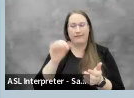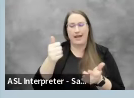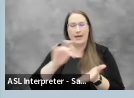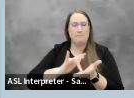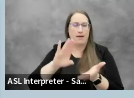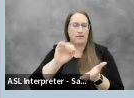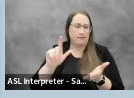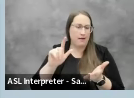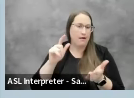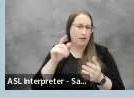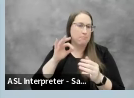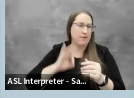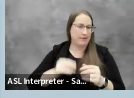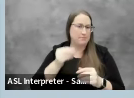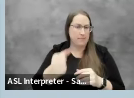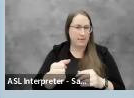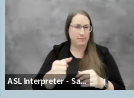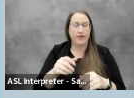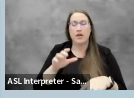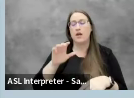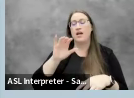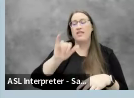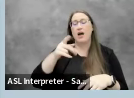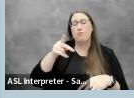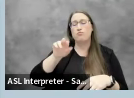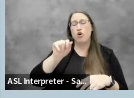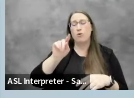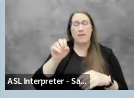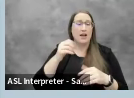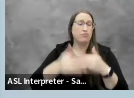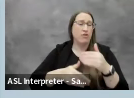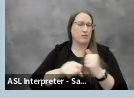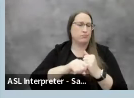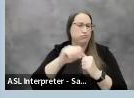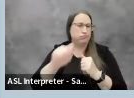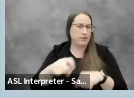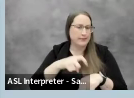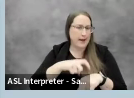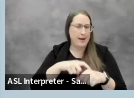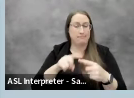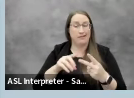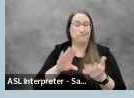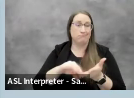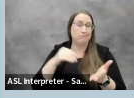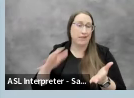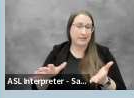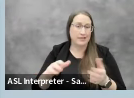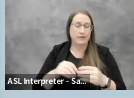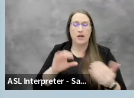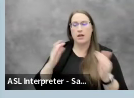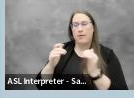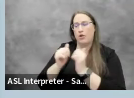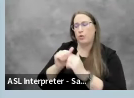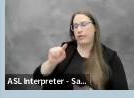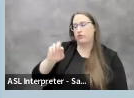And the probate process just takes a longer period of time and costs a lot of money as opposed to the trust